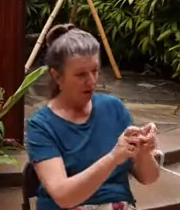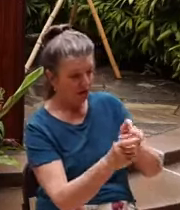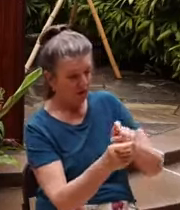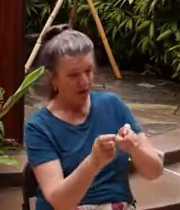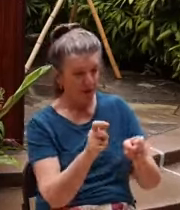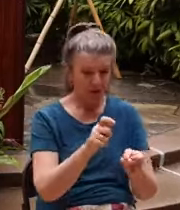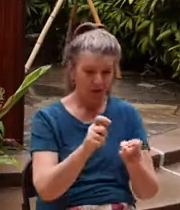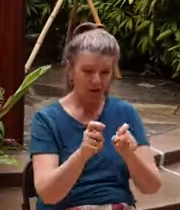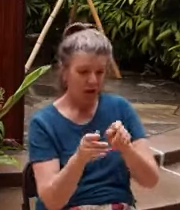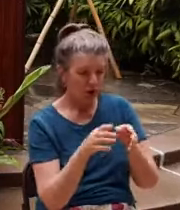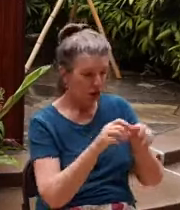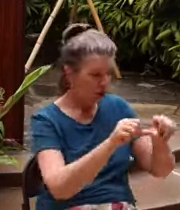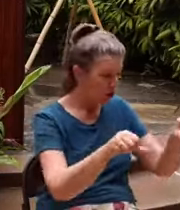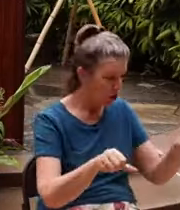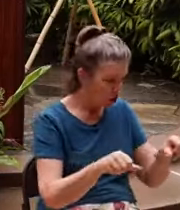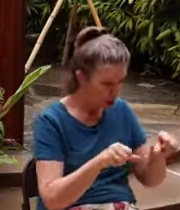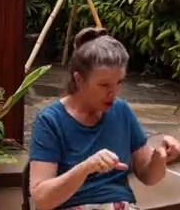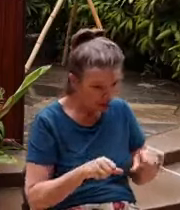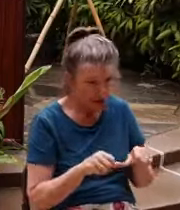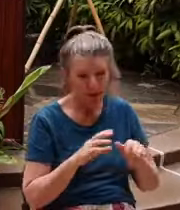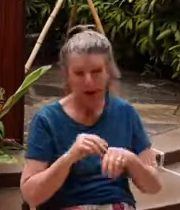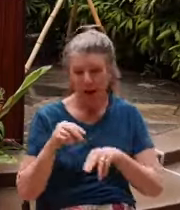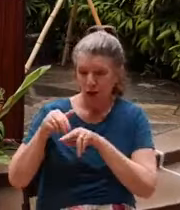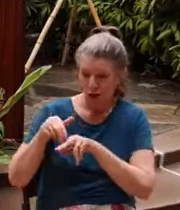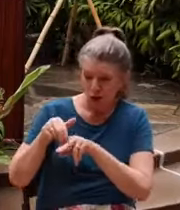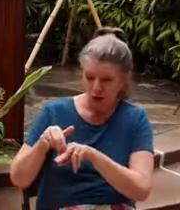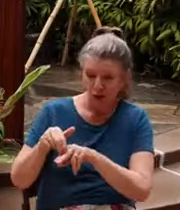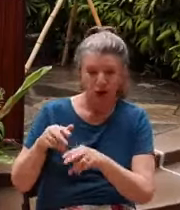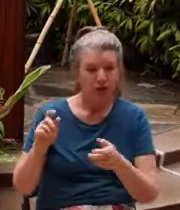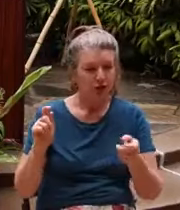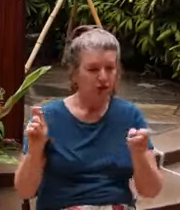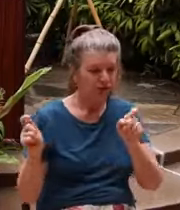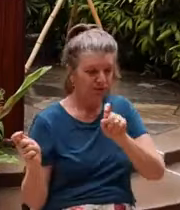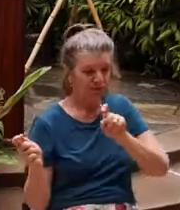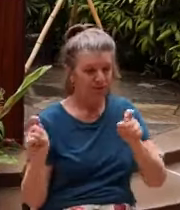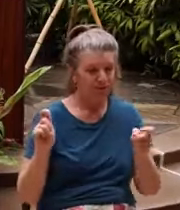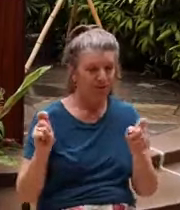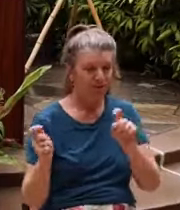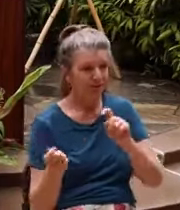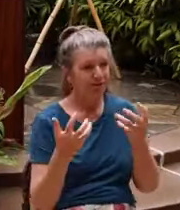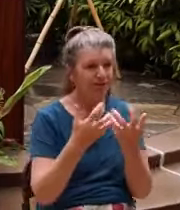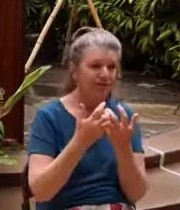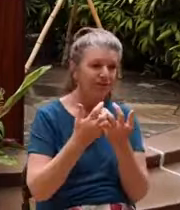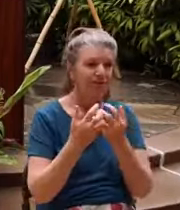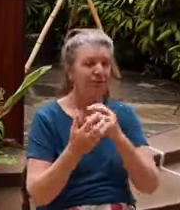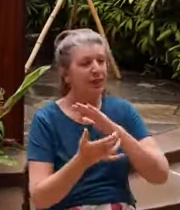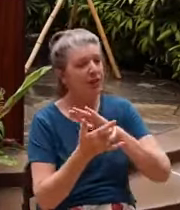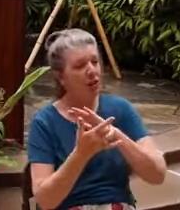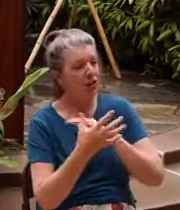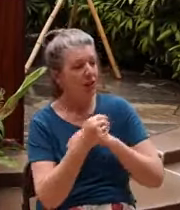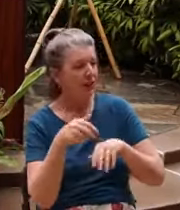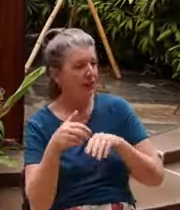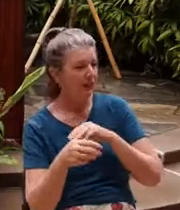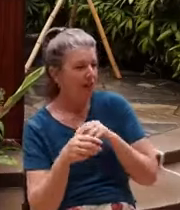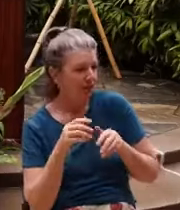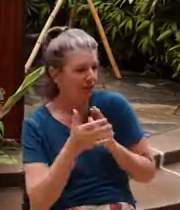as both shapers and surfers adapted to changing technology and techniques.